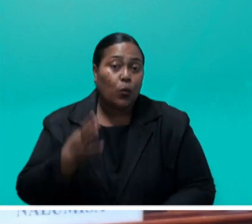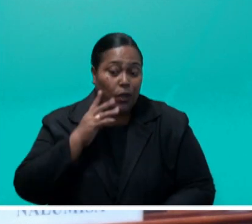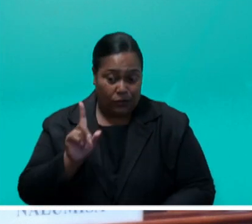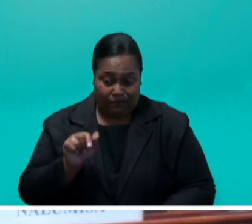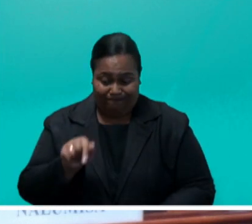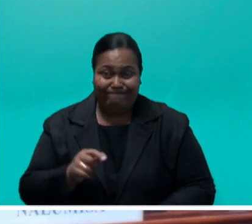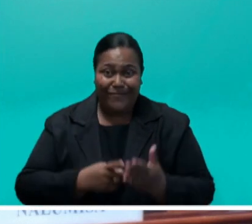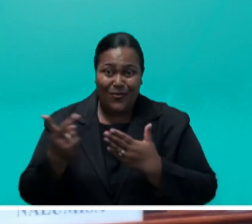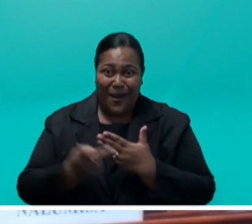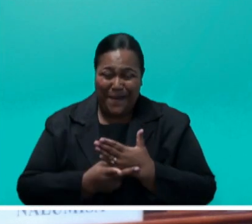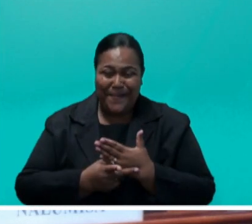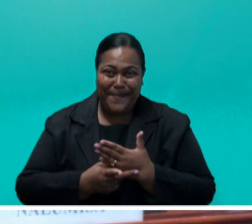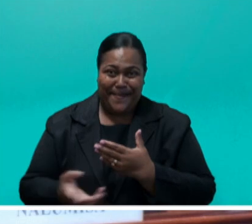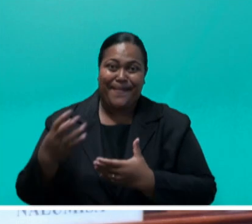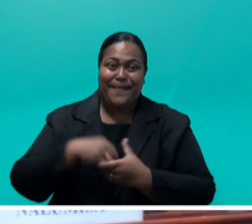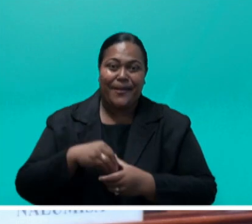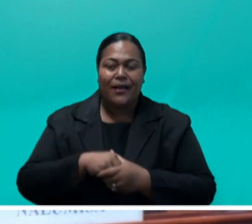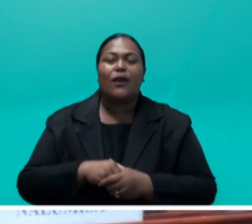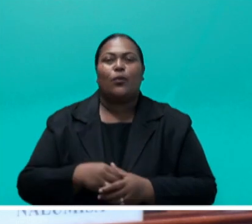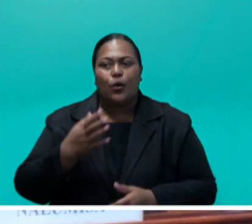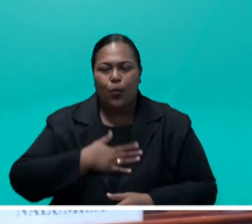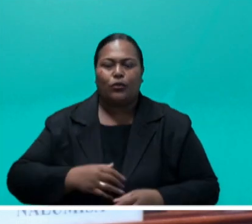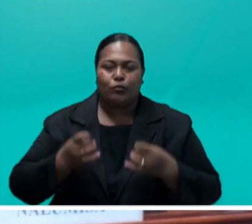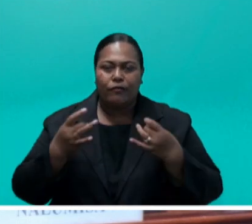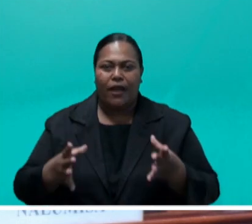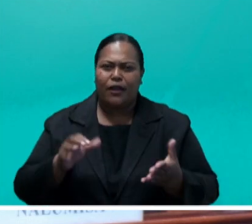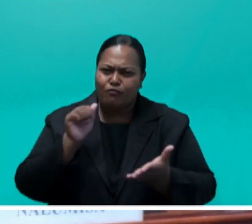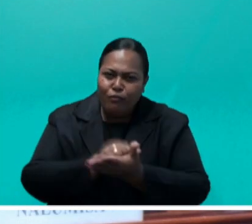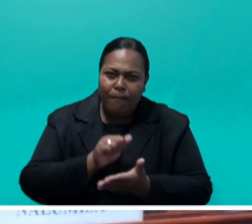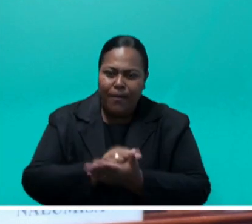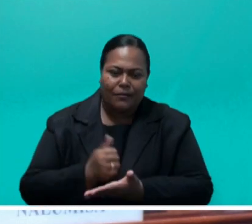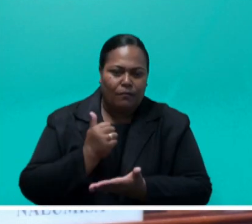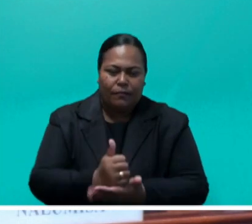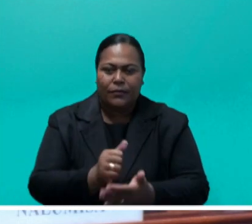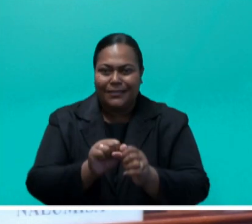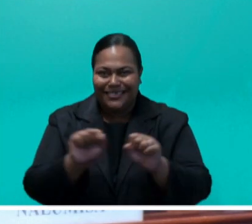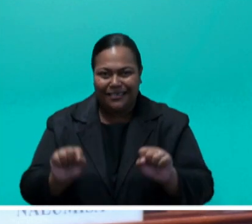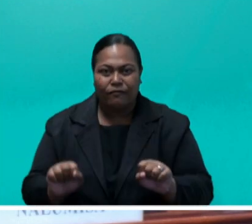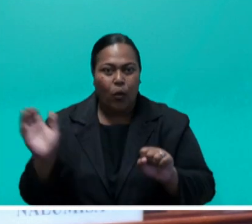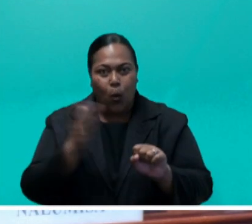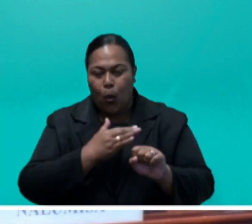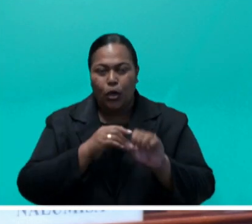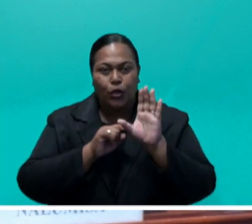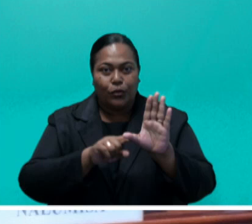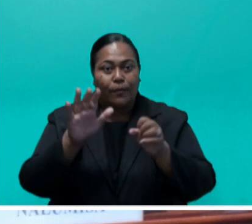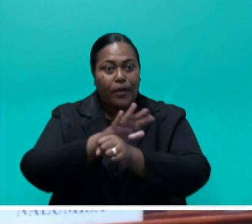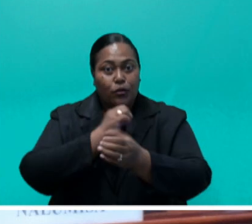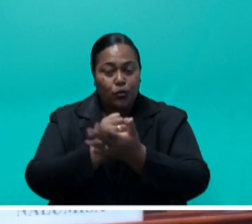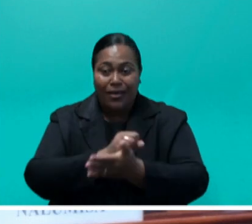we aim to provide a comprehensive support system for our youth, ensuring that they